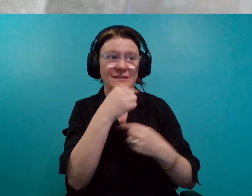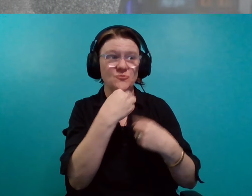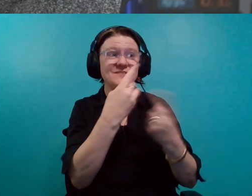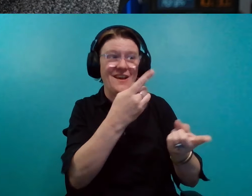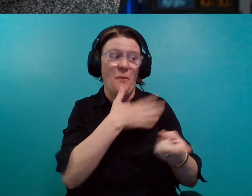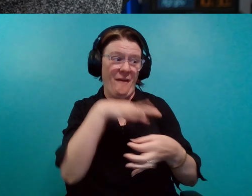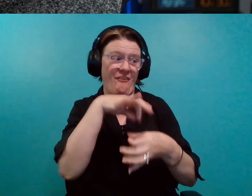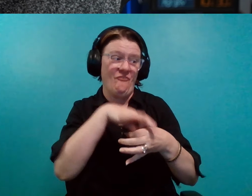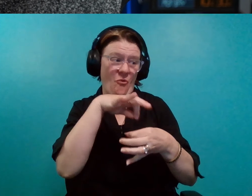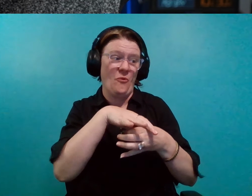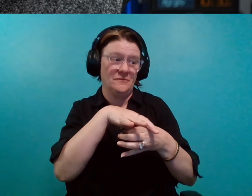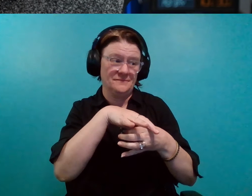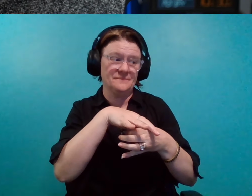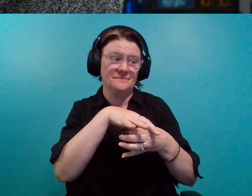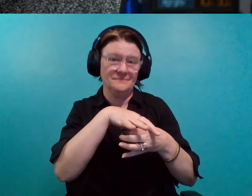tell